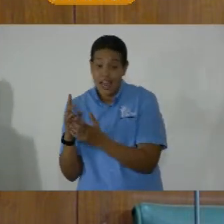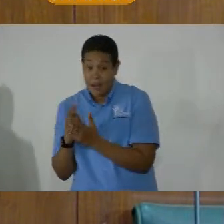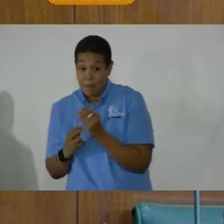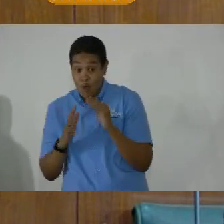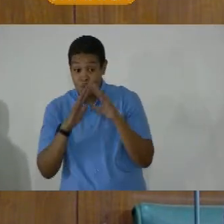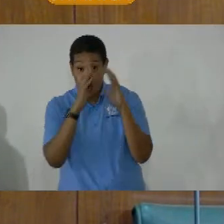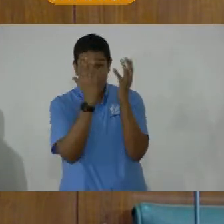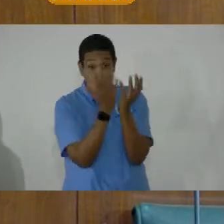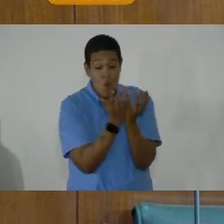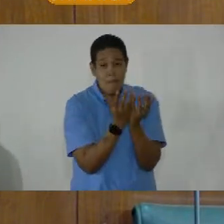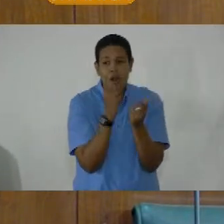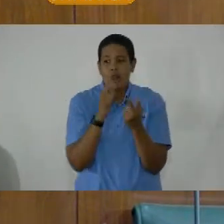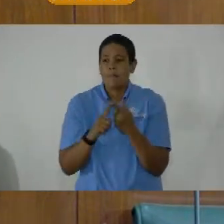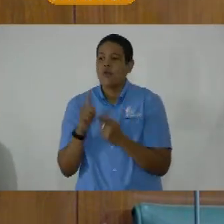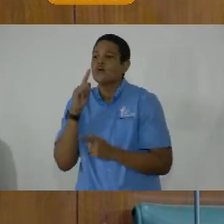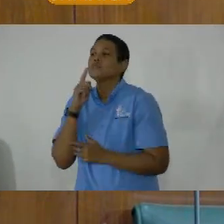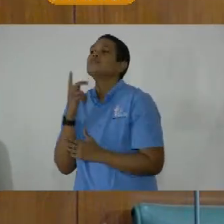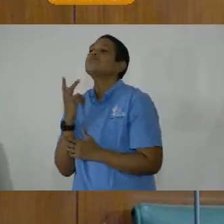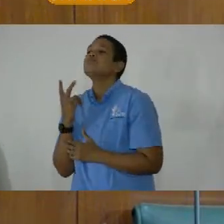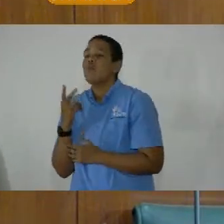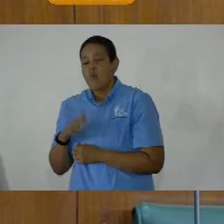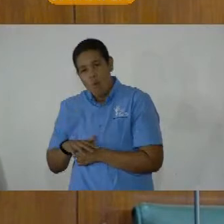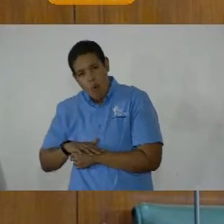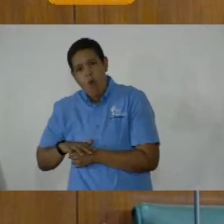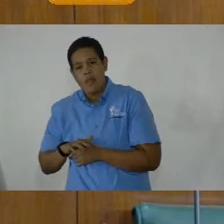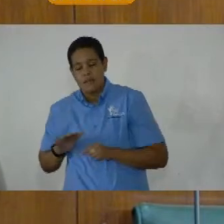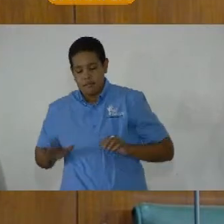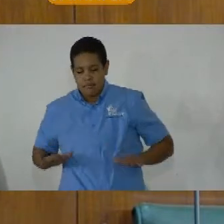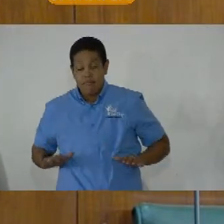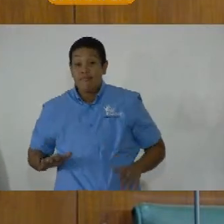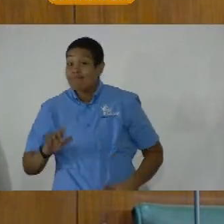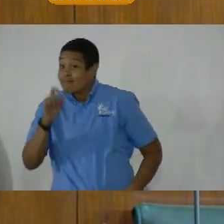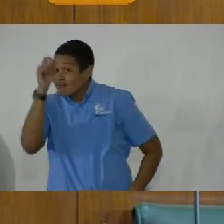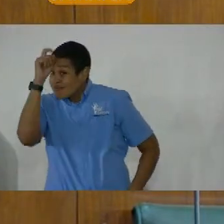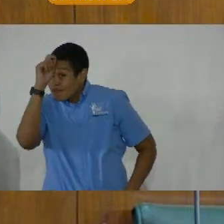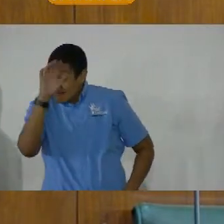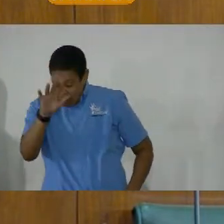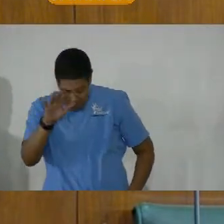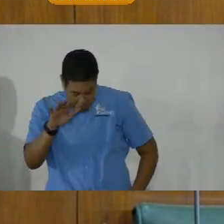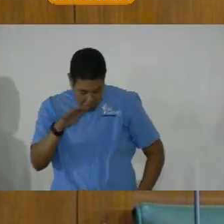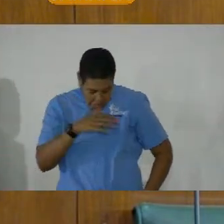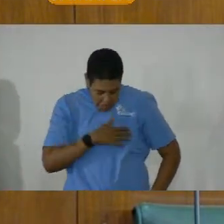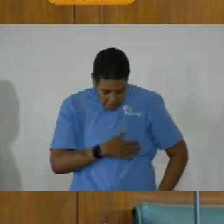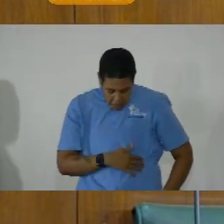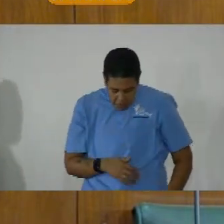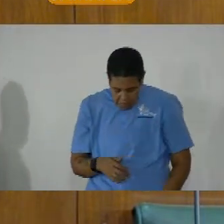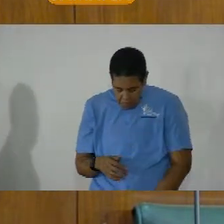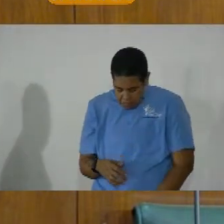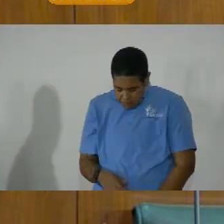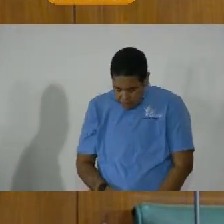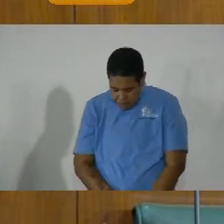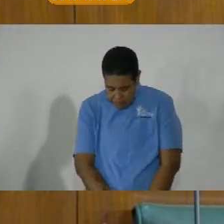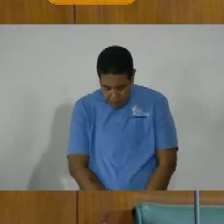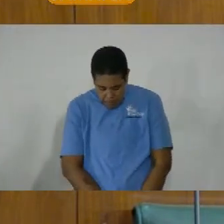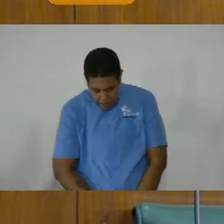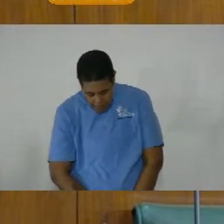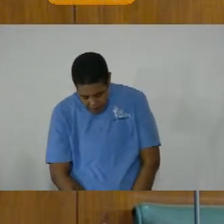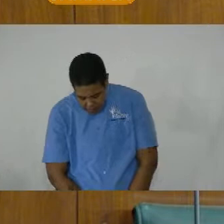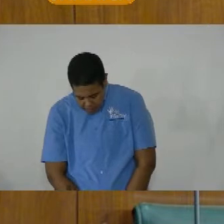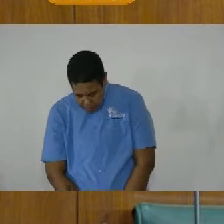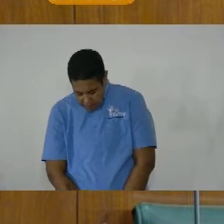globally and locally. Hence, Madam Speaker, its naming of a